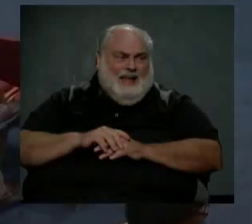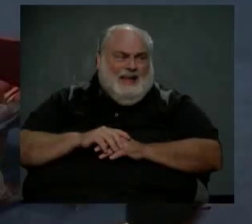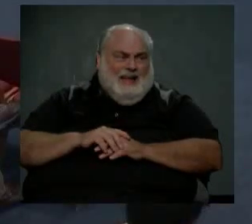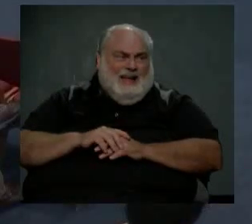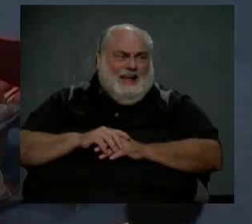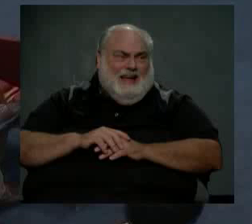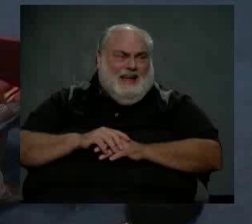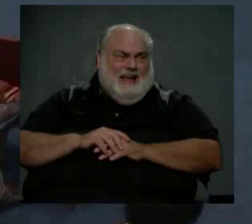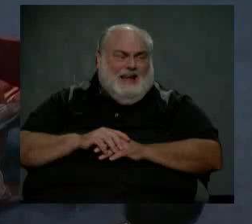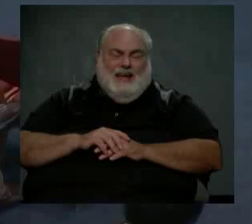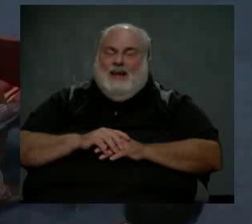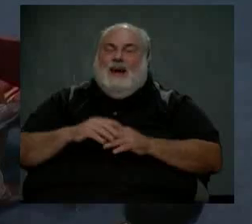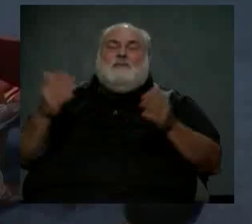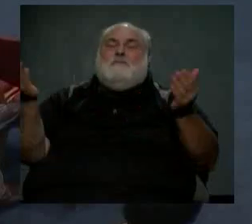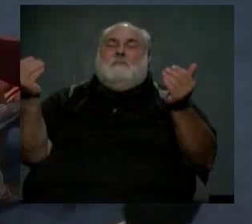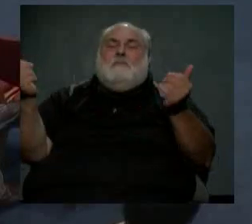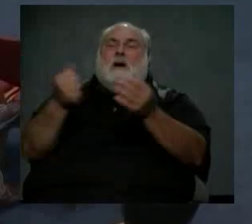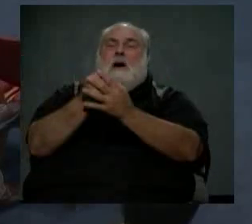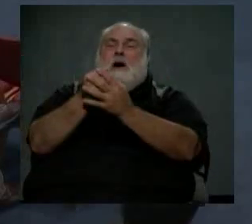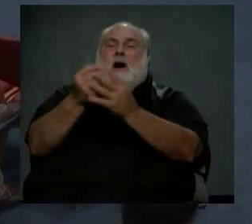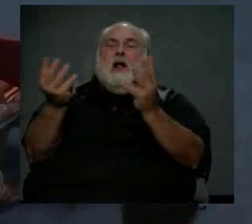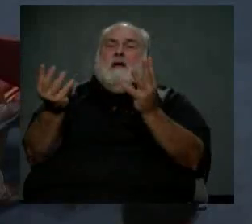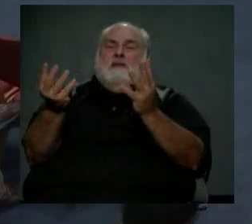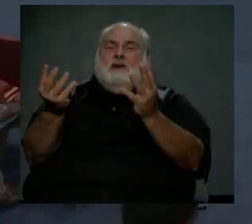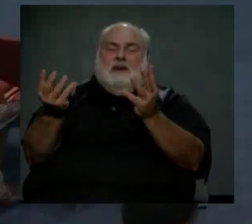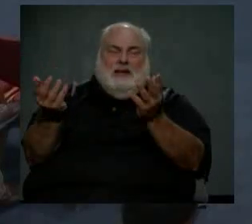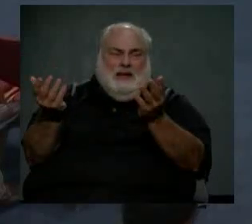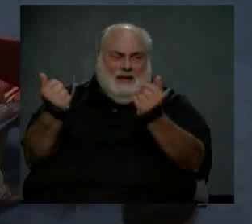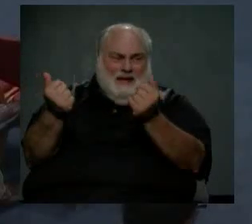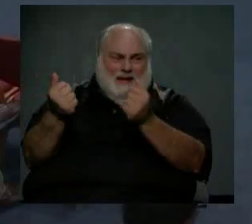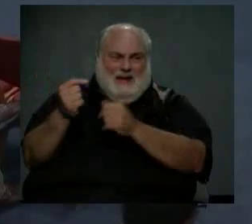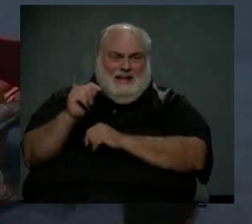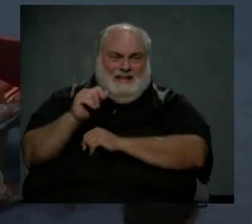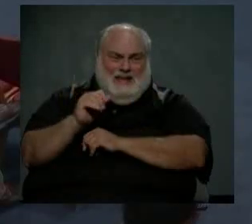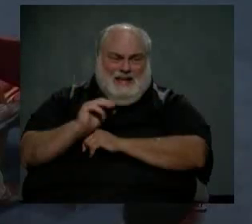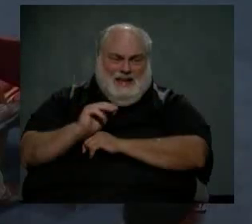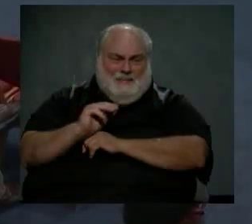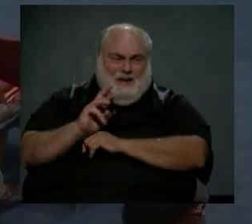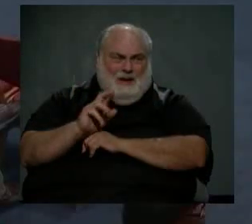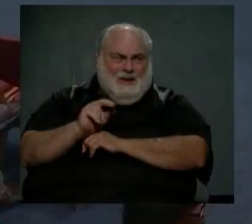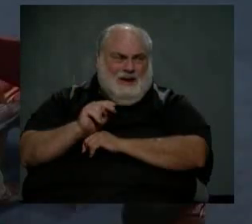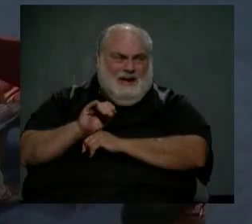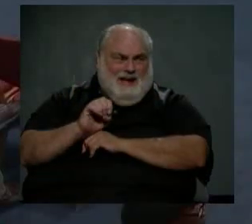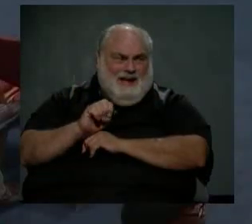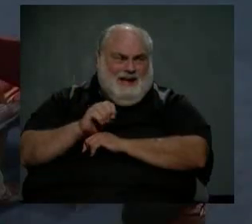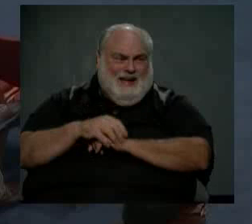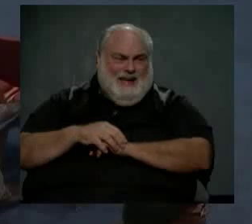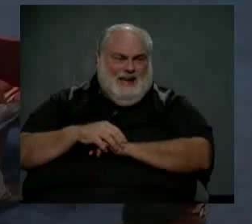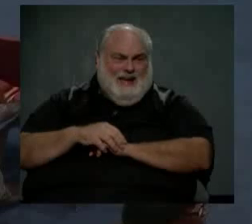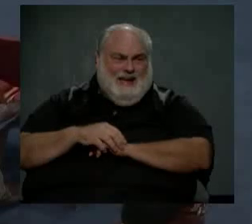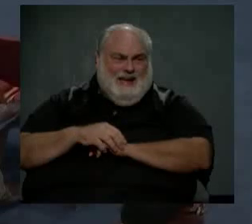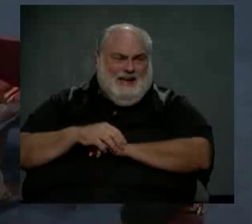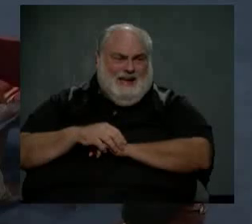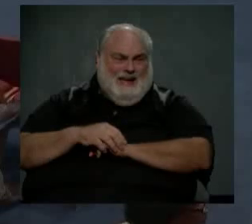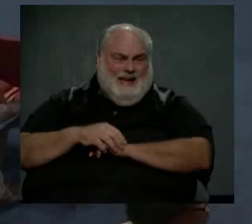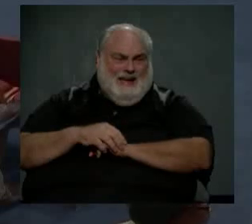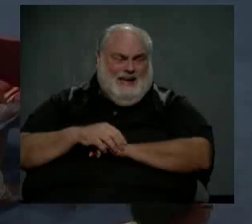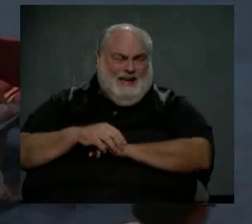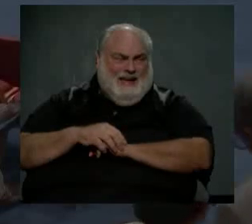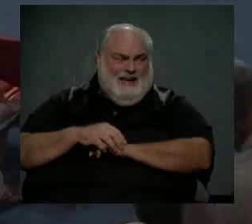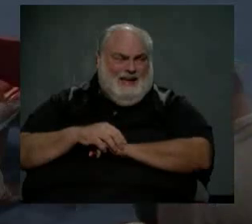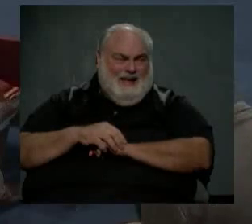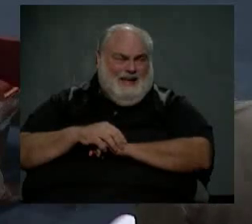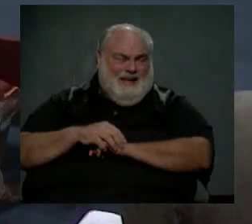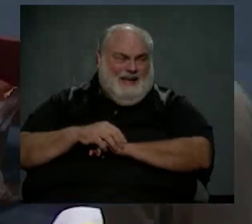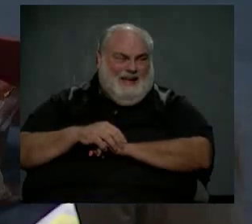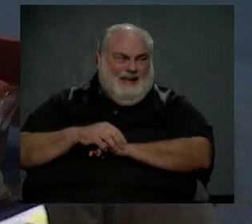I'm sorry, all of y'all. Let's have a 10. trio. 10. 10. Ronnie. I thought it was going to be, or else it's It's-